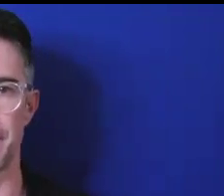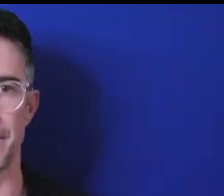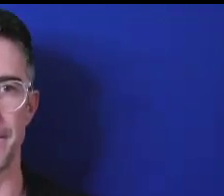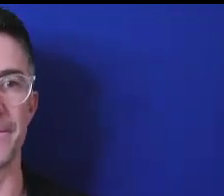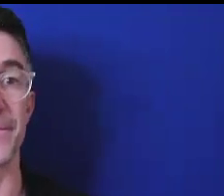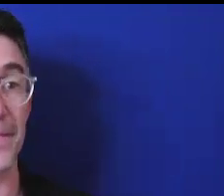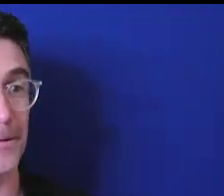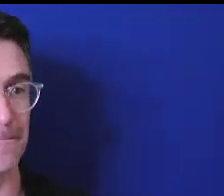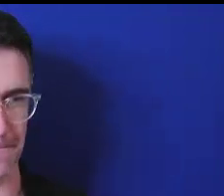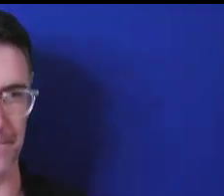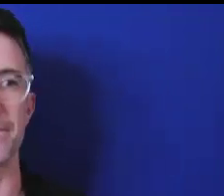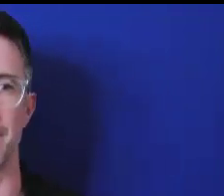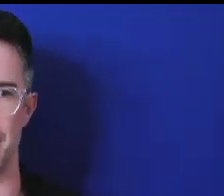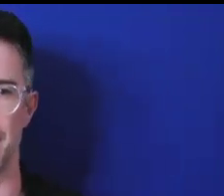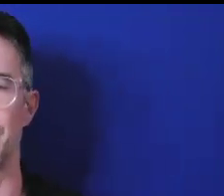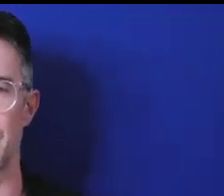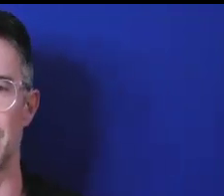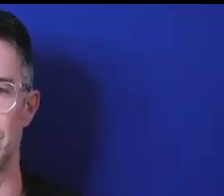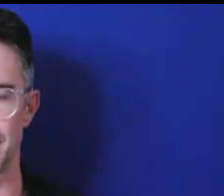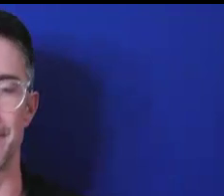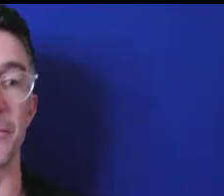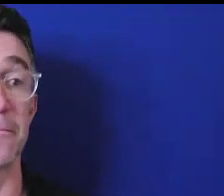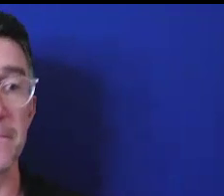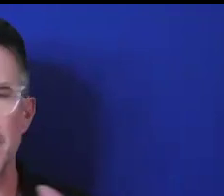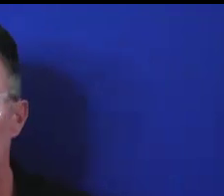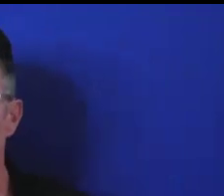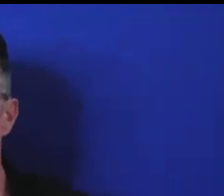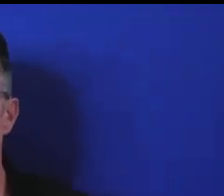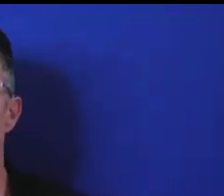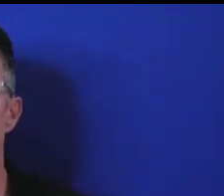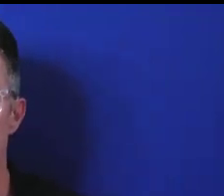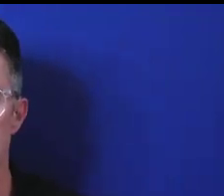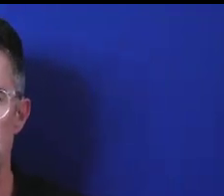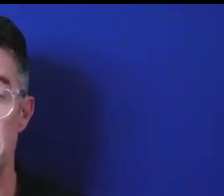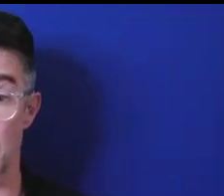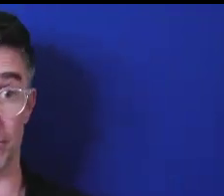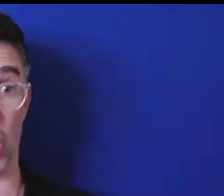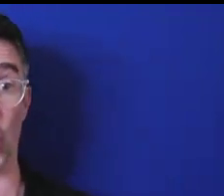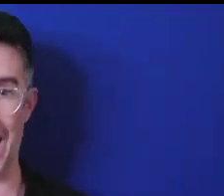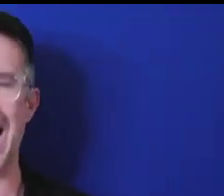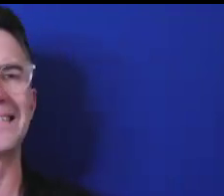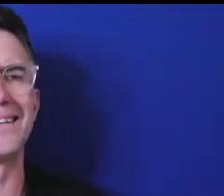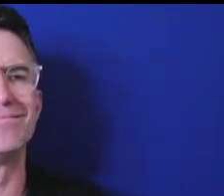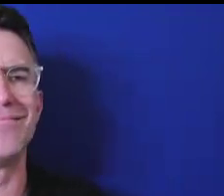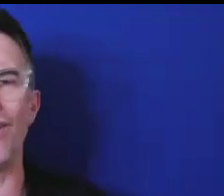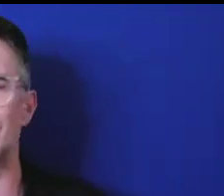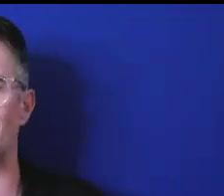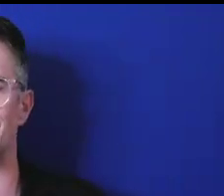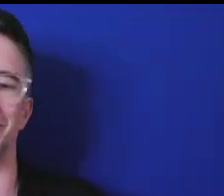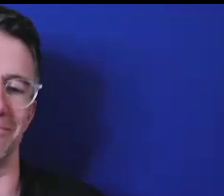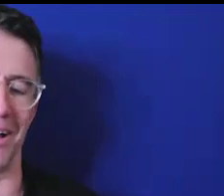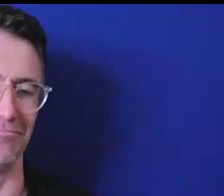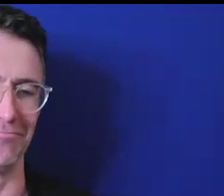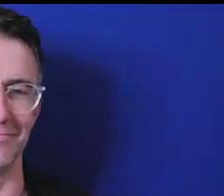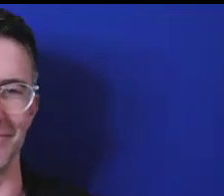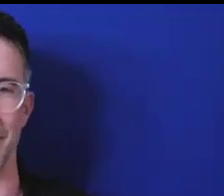them by the question and answer. But one of the questions which come from Ketevan about the how to use